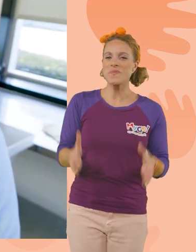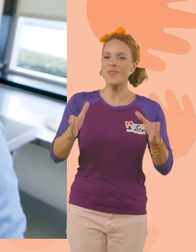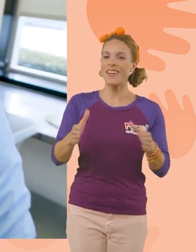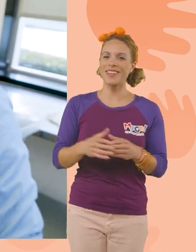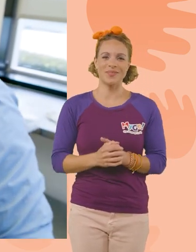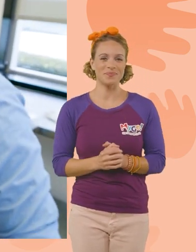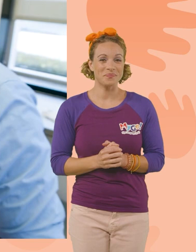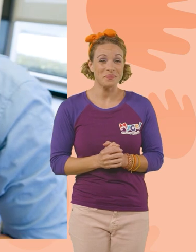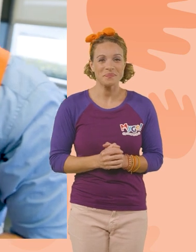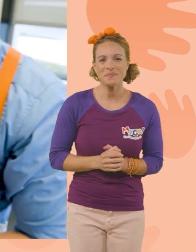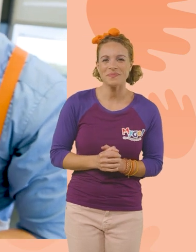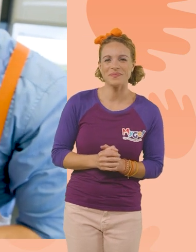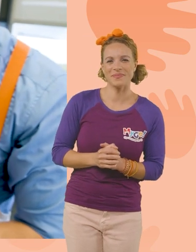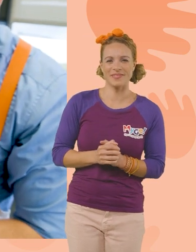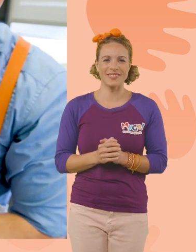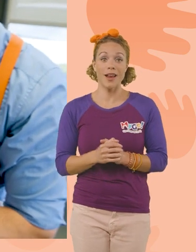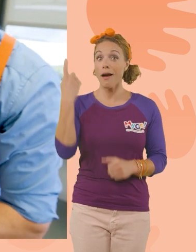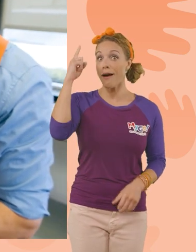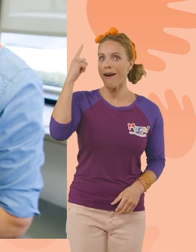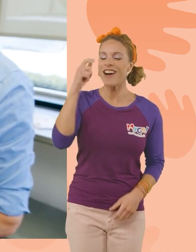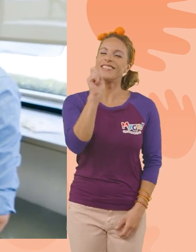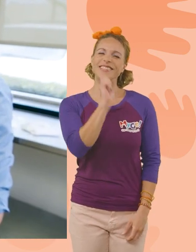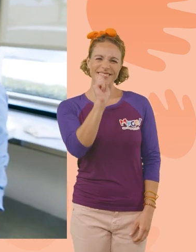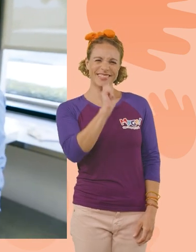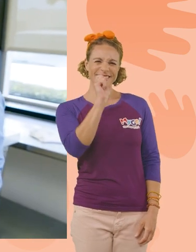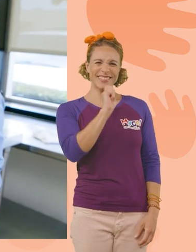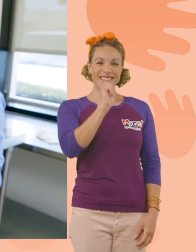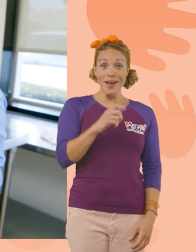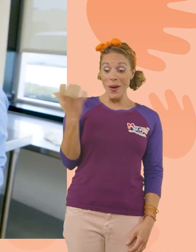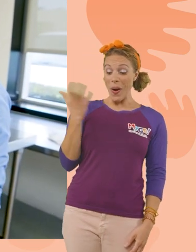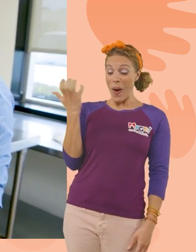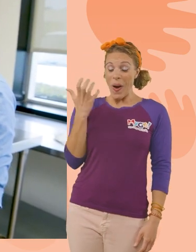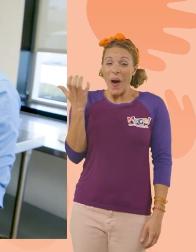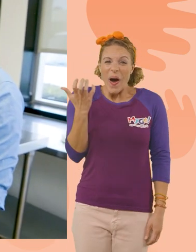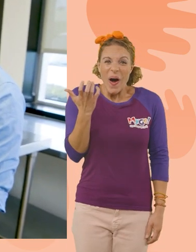for the popsicles. Whoa!